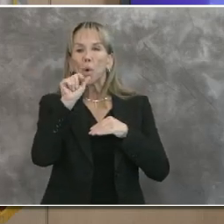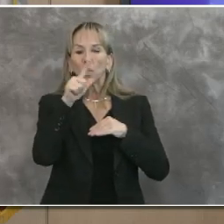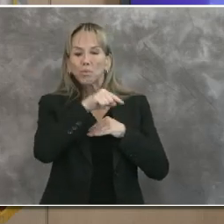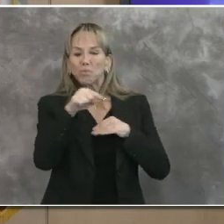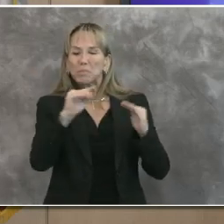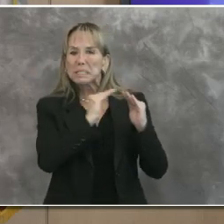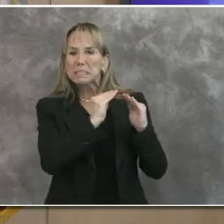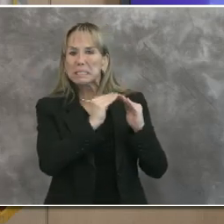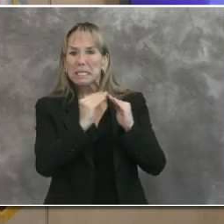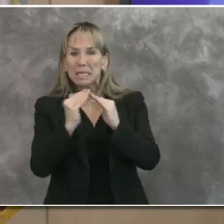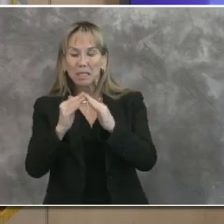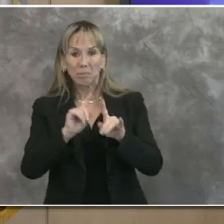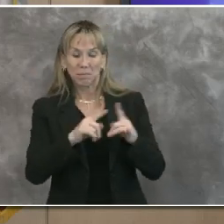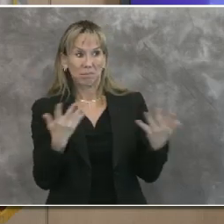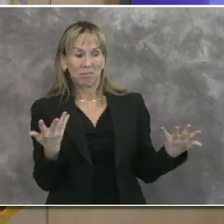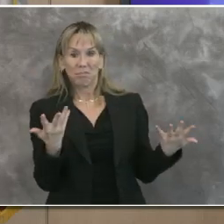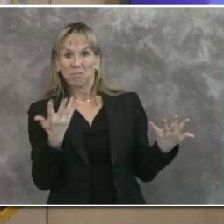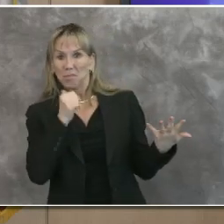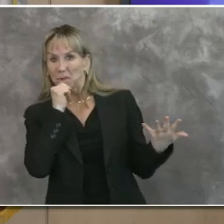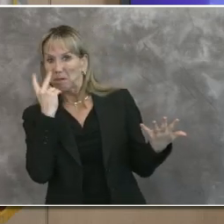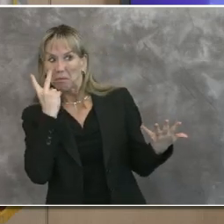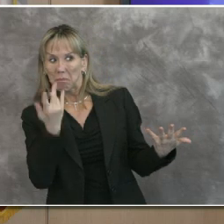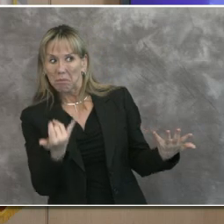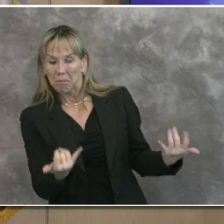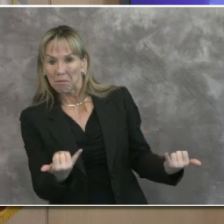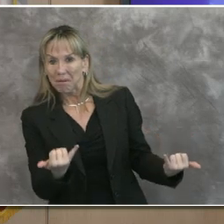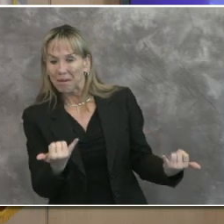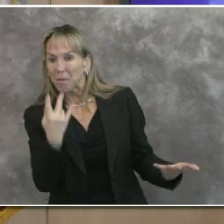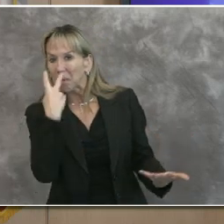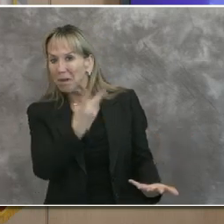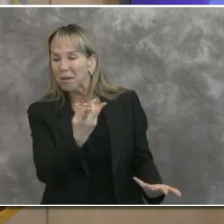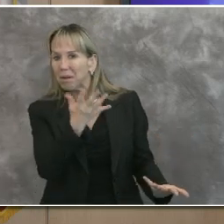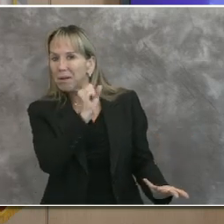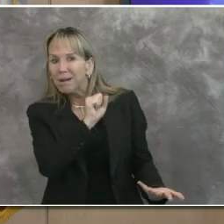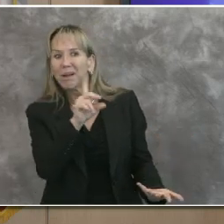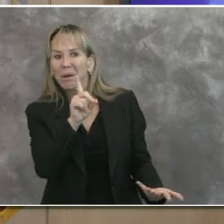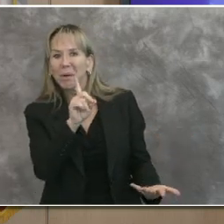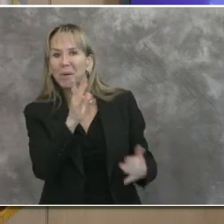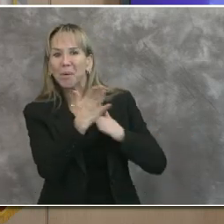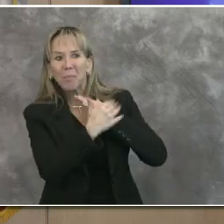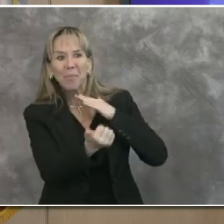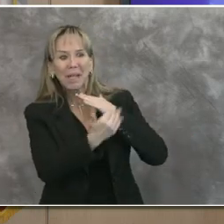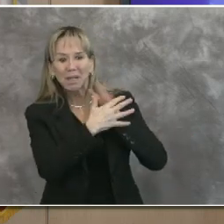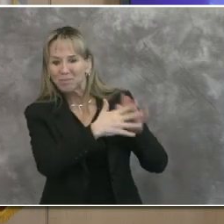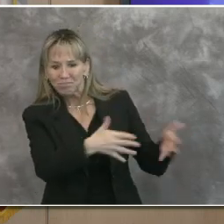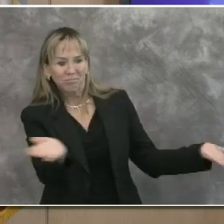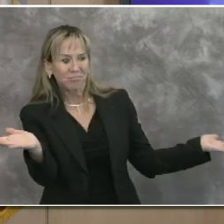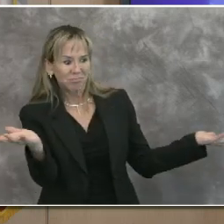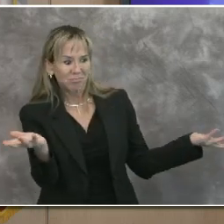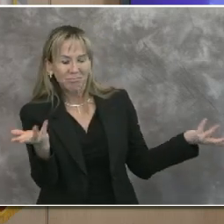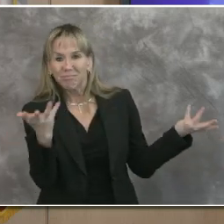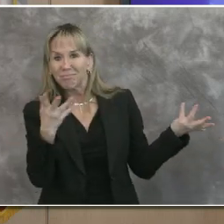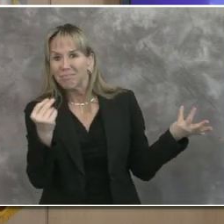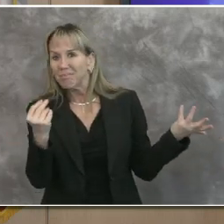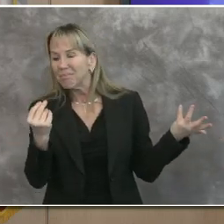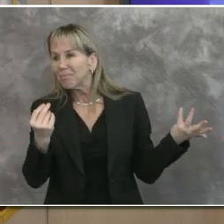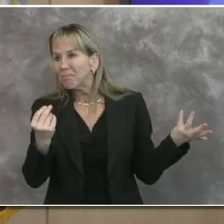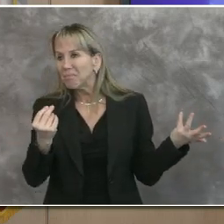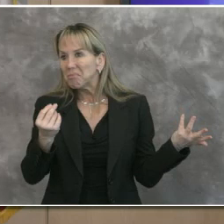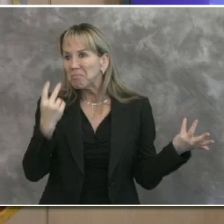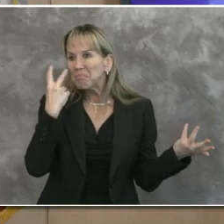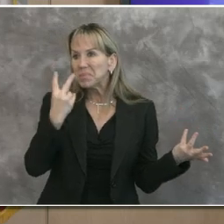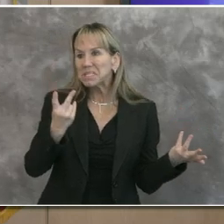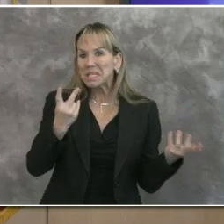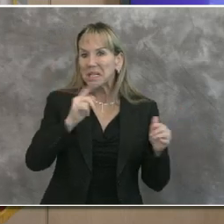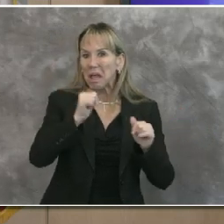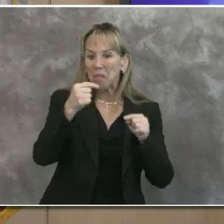certainly not what we've seen today. We've seen the city of San Diego open its beaches and Encinitas do so, and some South Bay cities